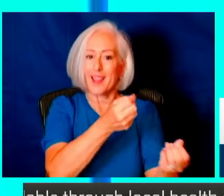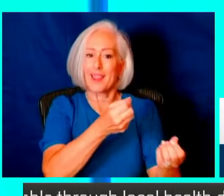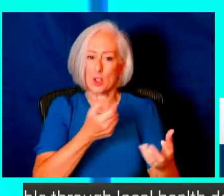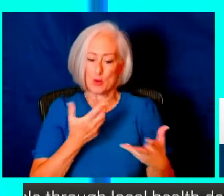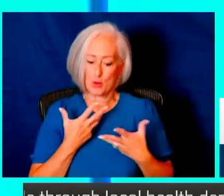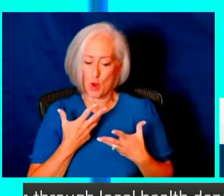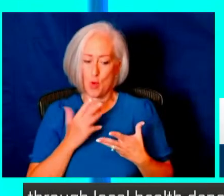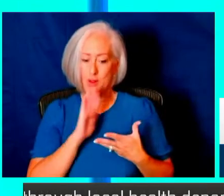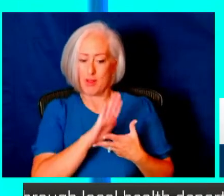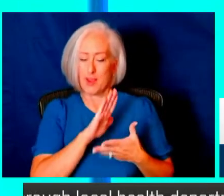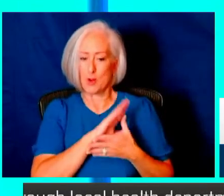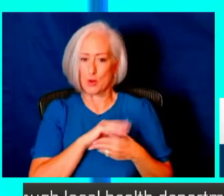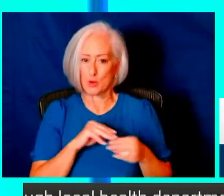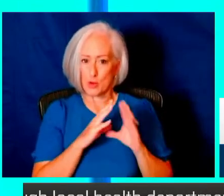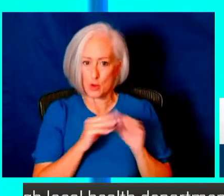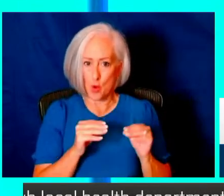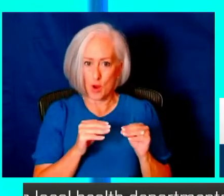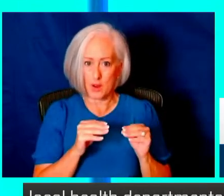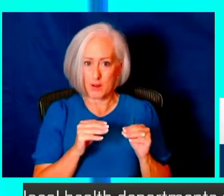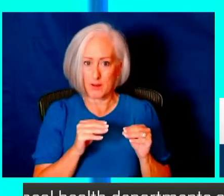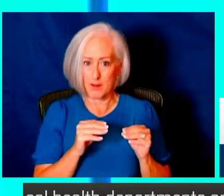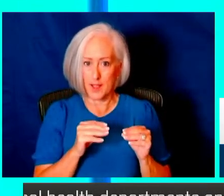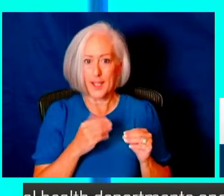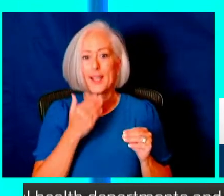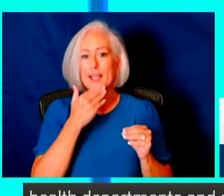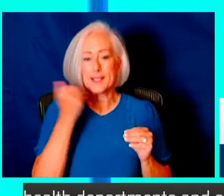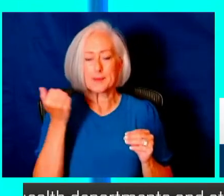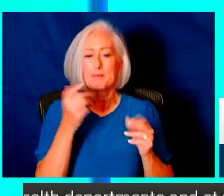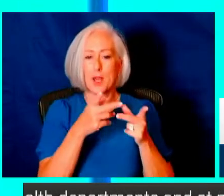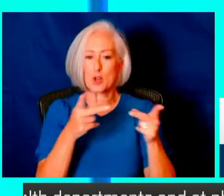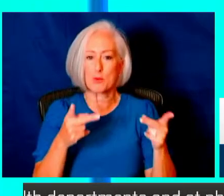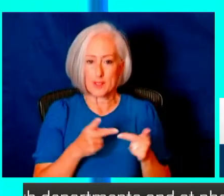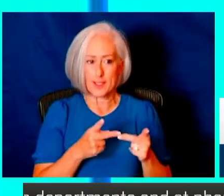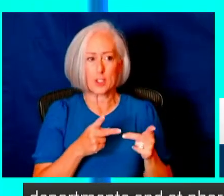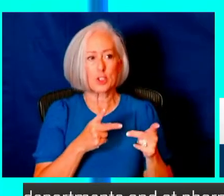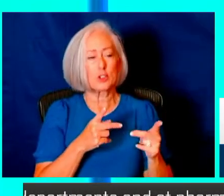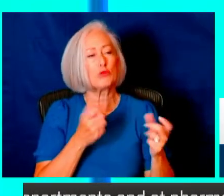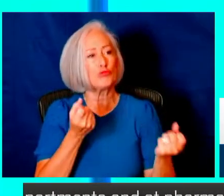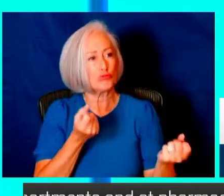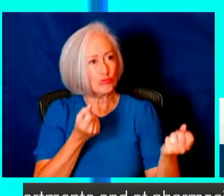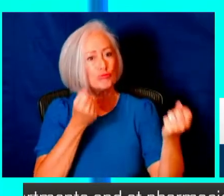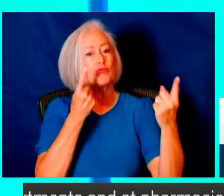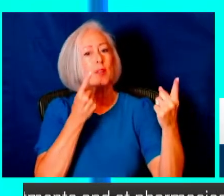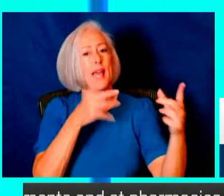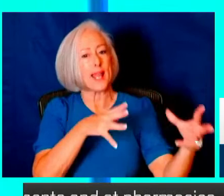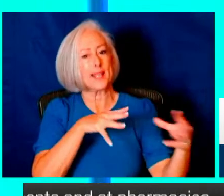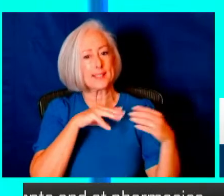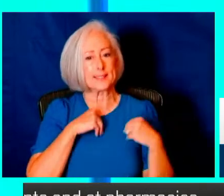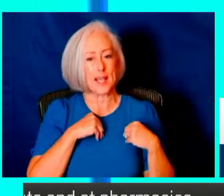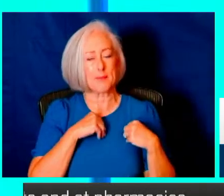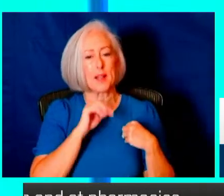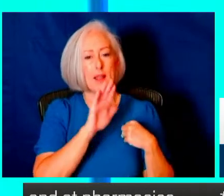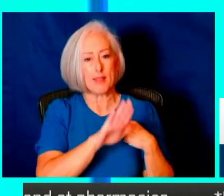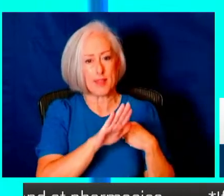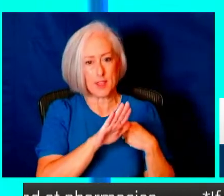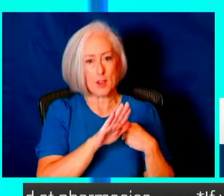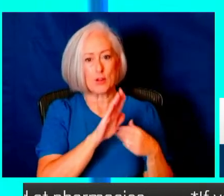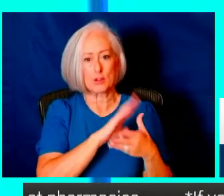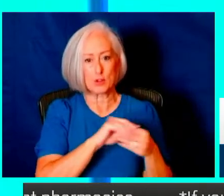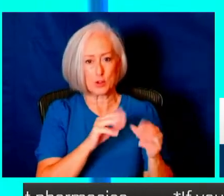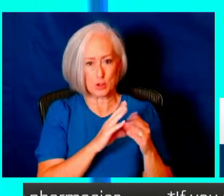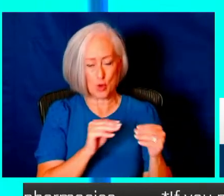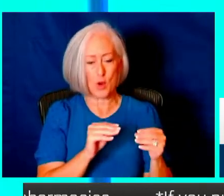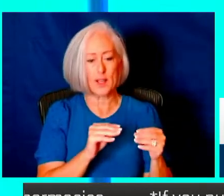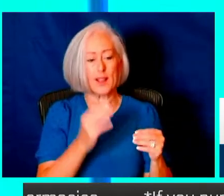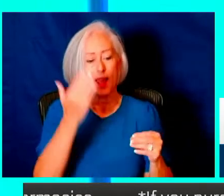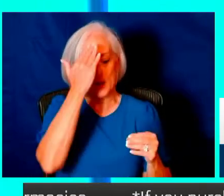with you, you're in a better position to accept that in your heart and know what